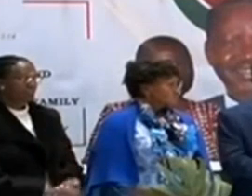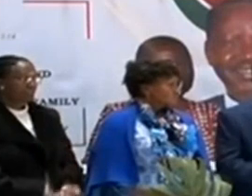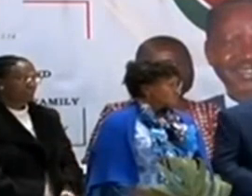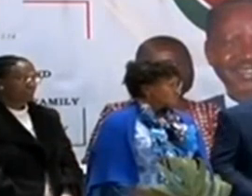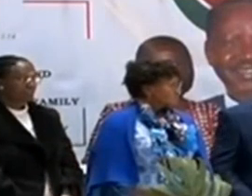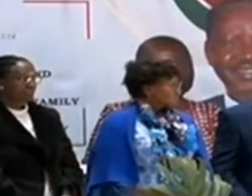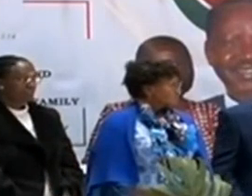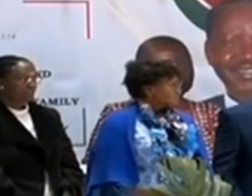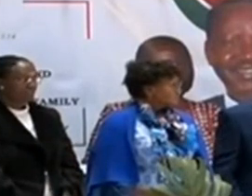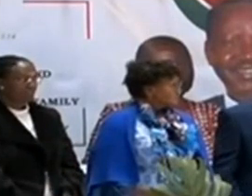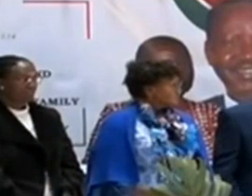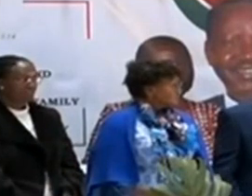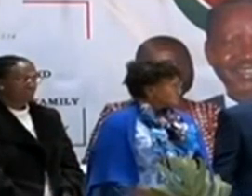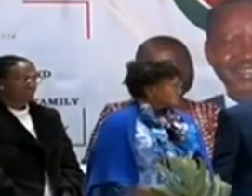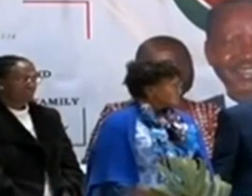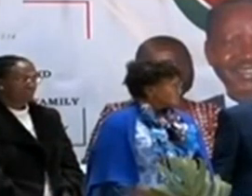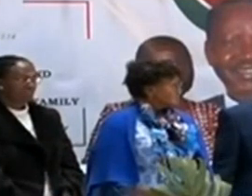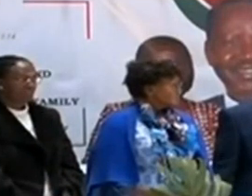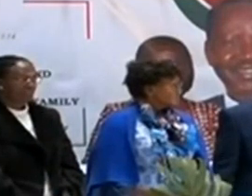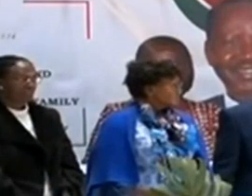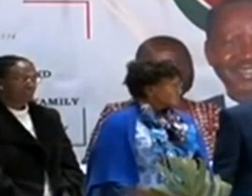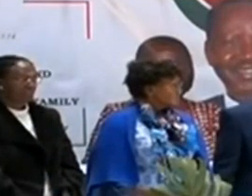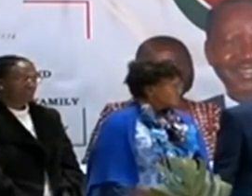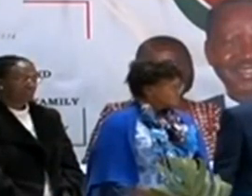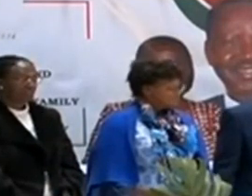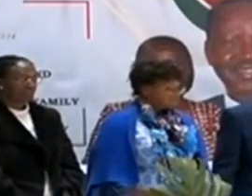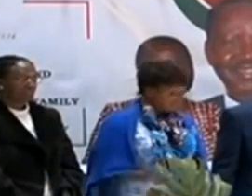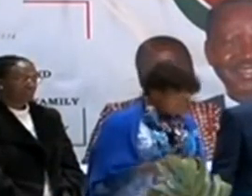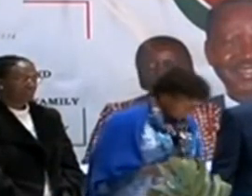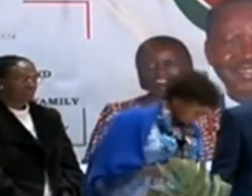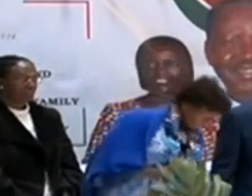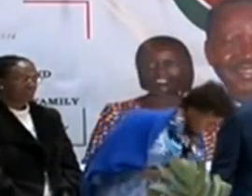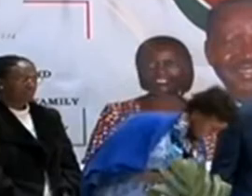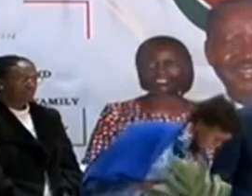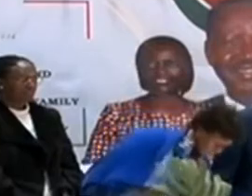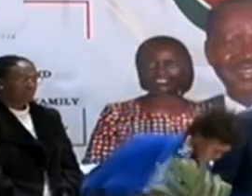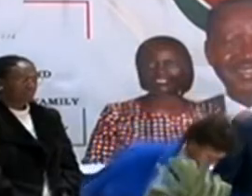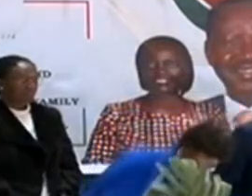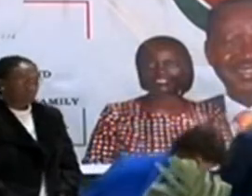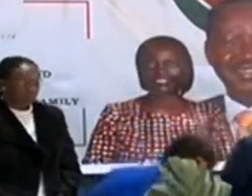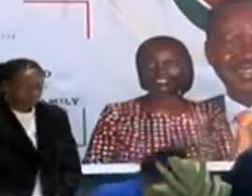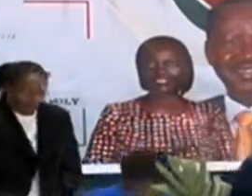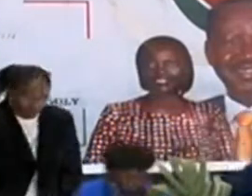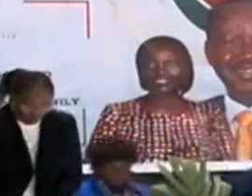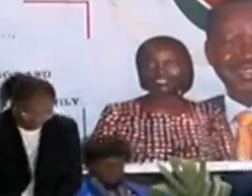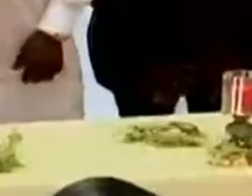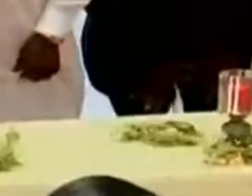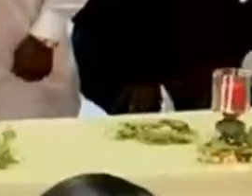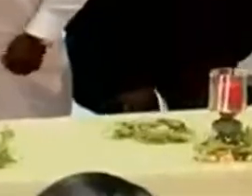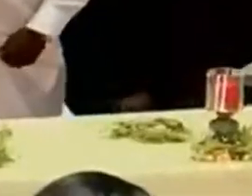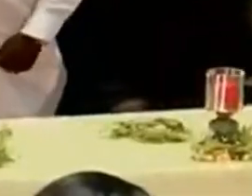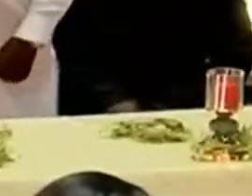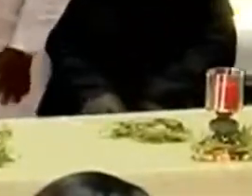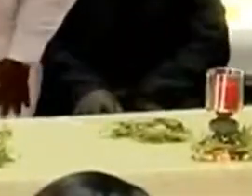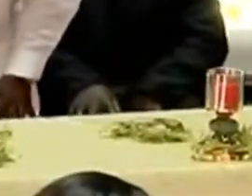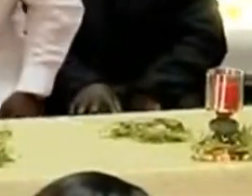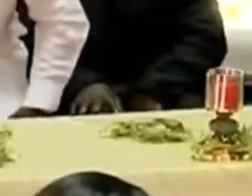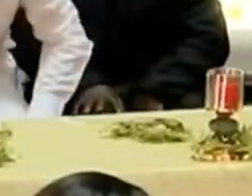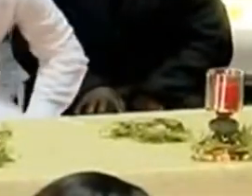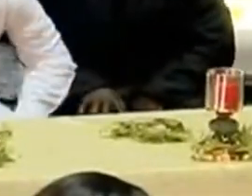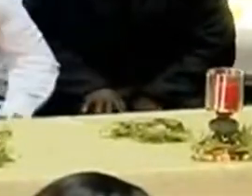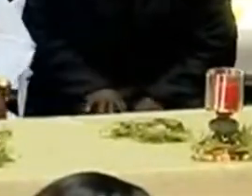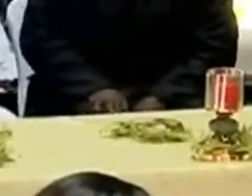The praise and worship can stand, but I can ask everyone else to sit down as we go to a time of prayer. And I'll humbly ask those who are